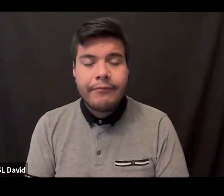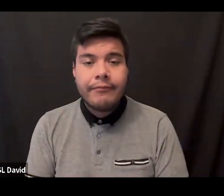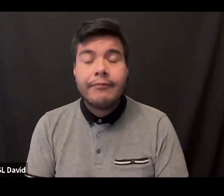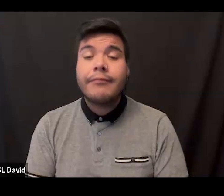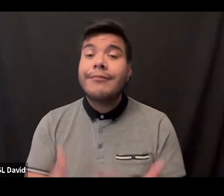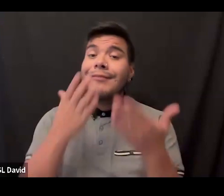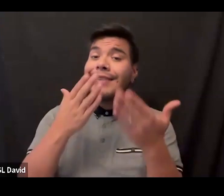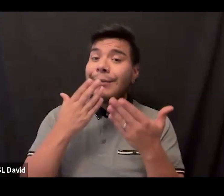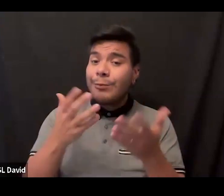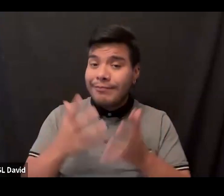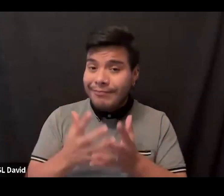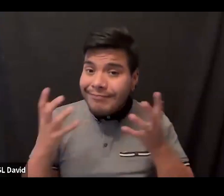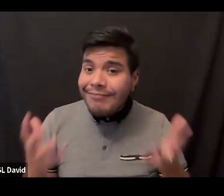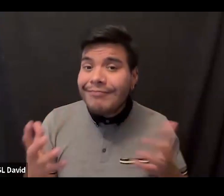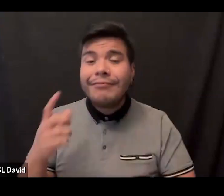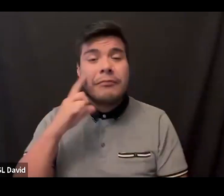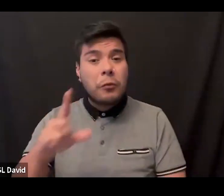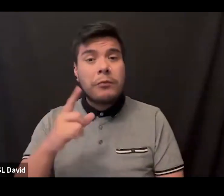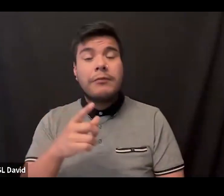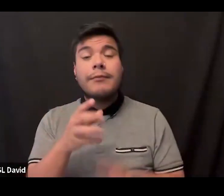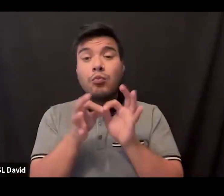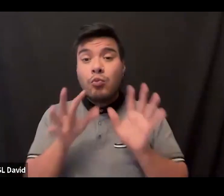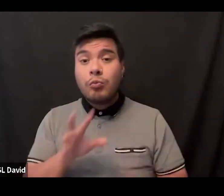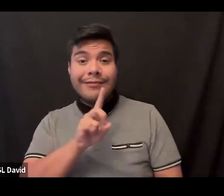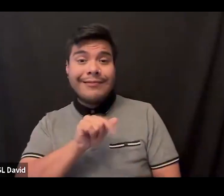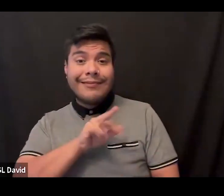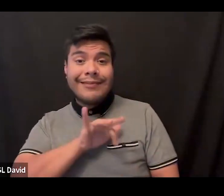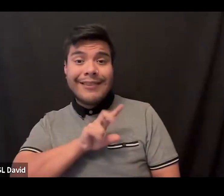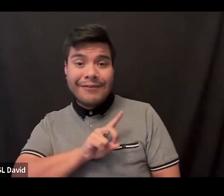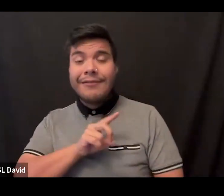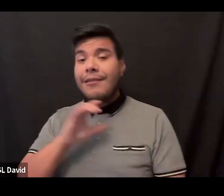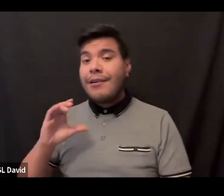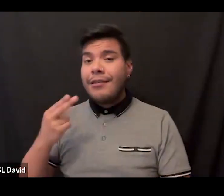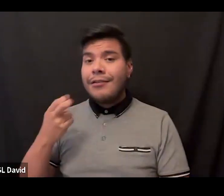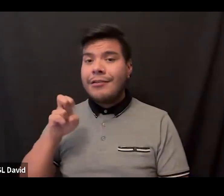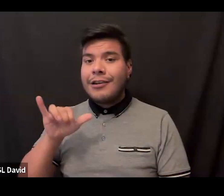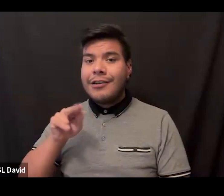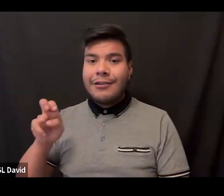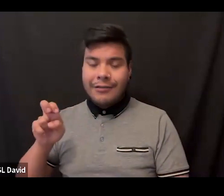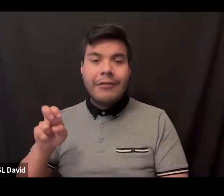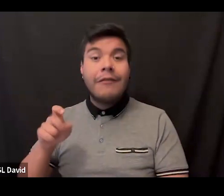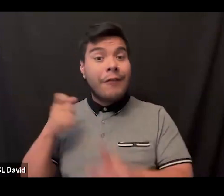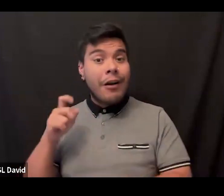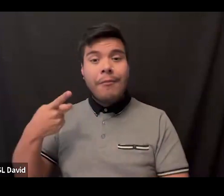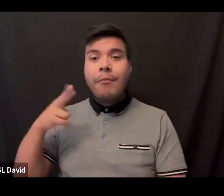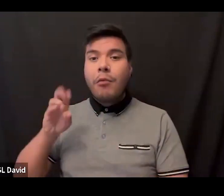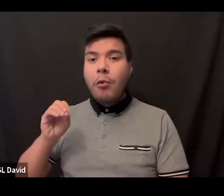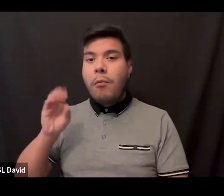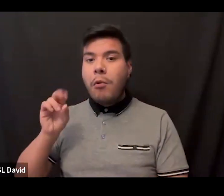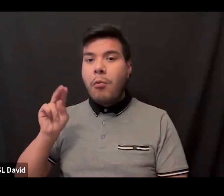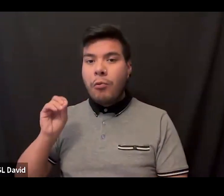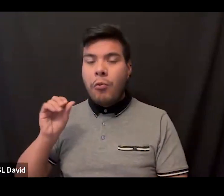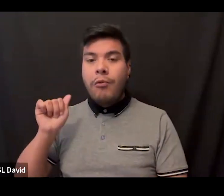Thank you so much to David and Cheyenne from Pro Bono ASL for